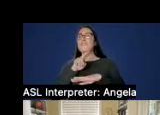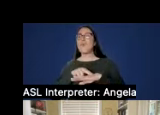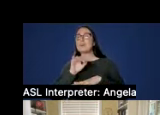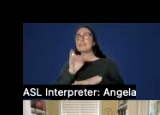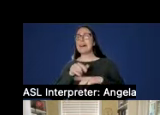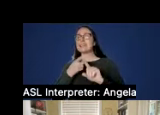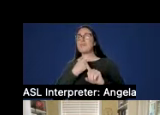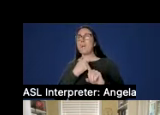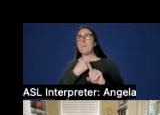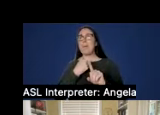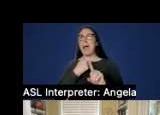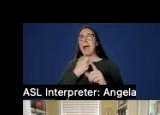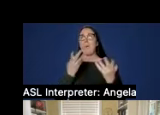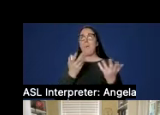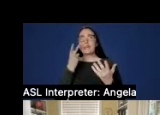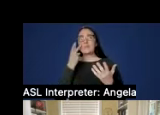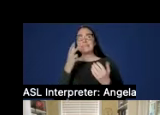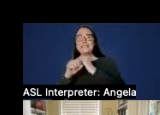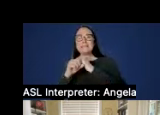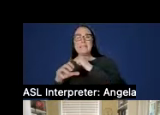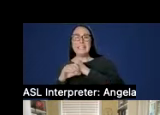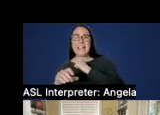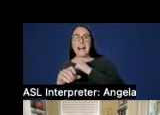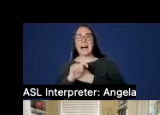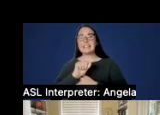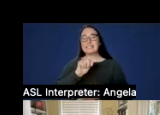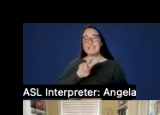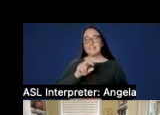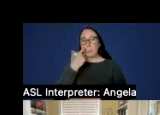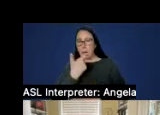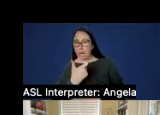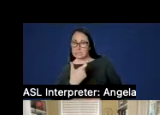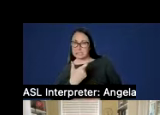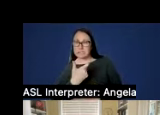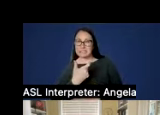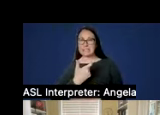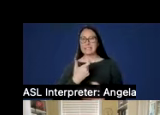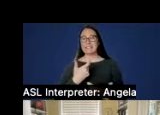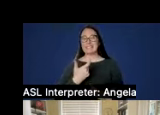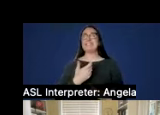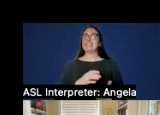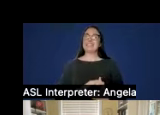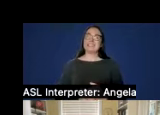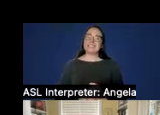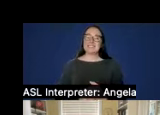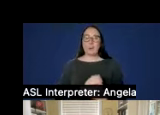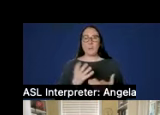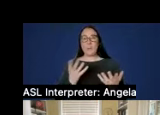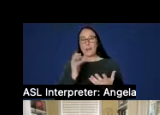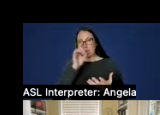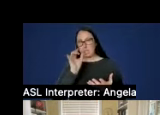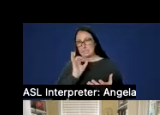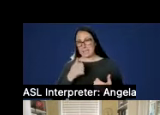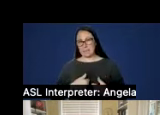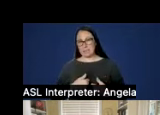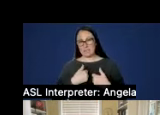kind of what you see in the media or in TV shows, understanding of crime and criminal behavior and what it looks like to be a survivor.